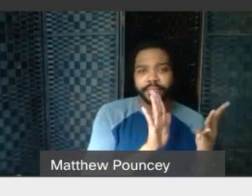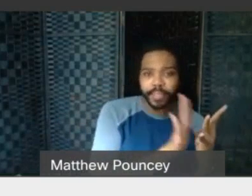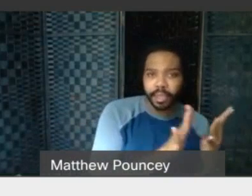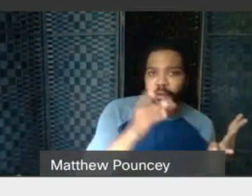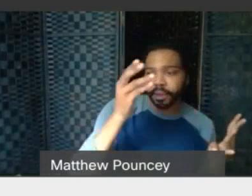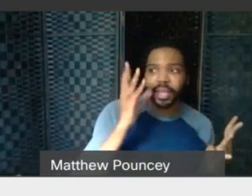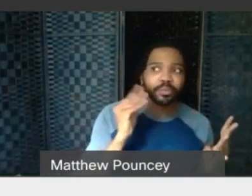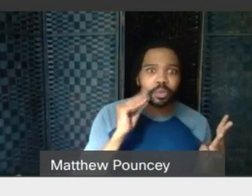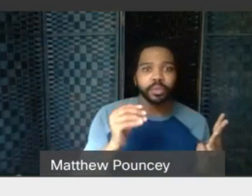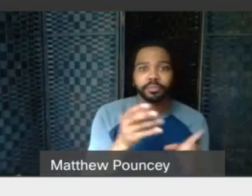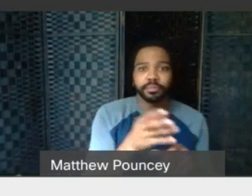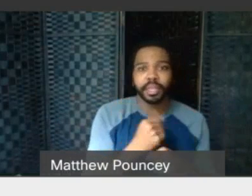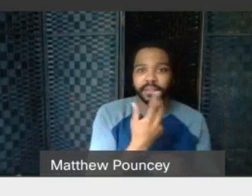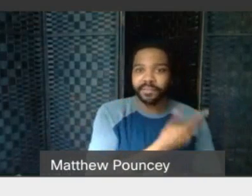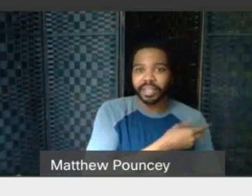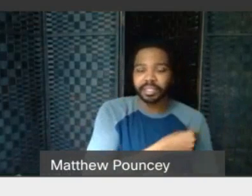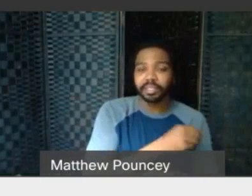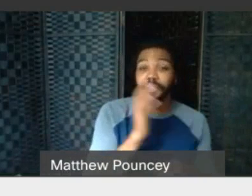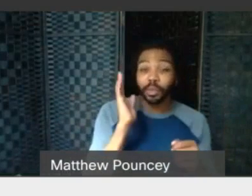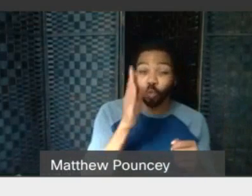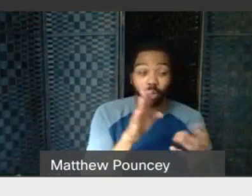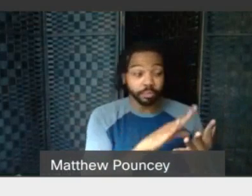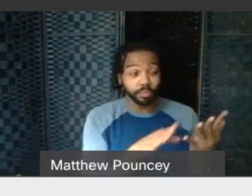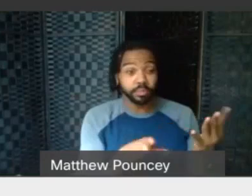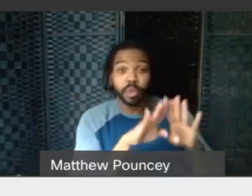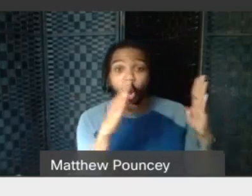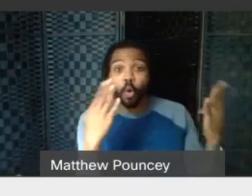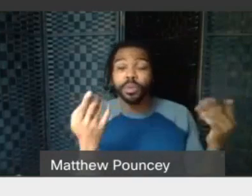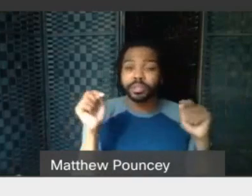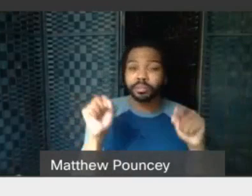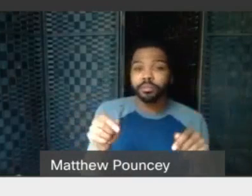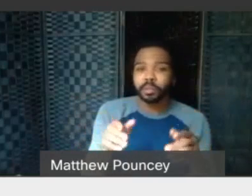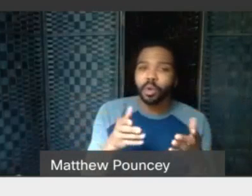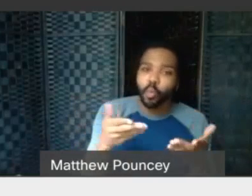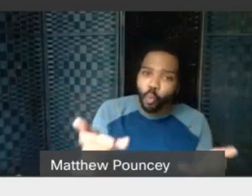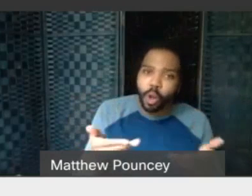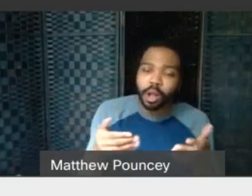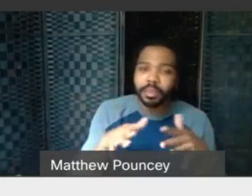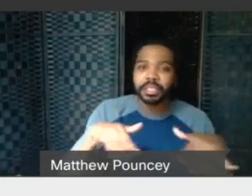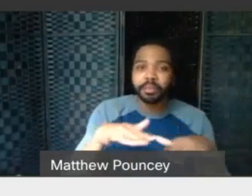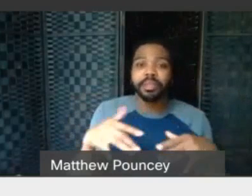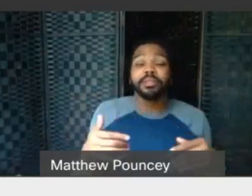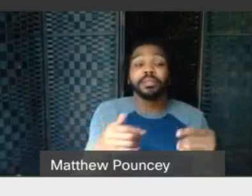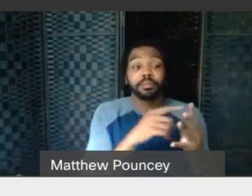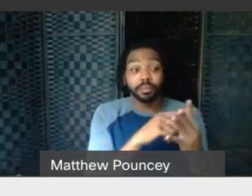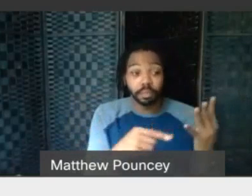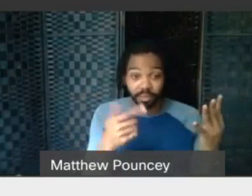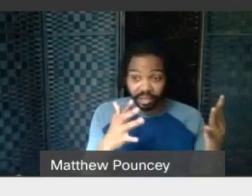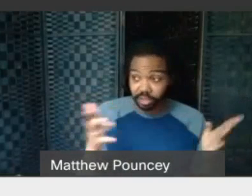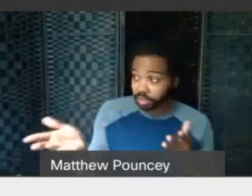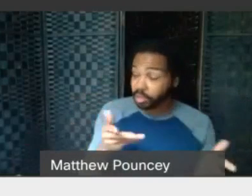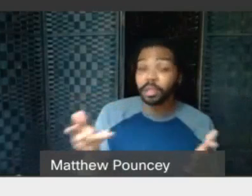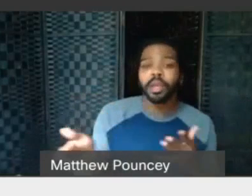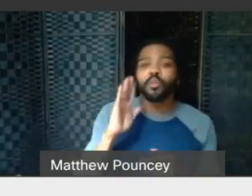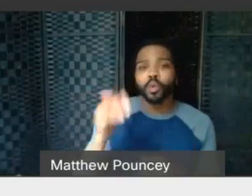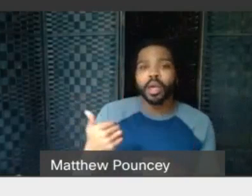be open so that attendees can ask their questions in a welcoming space. It will be followed up with a vaccination clinic at the River